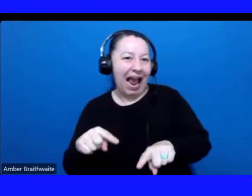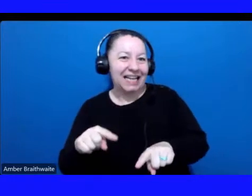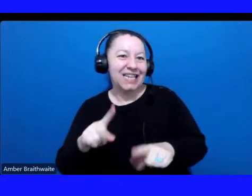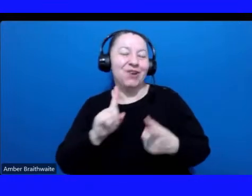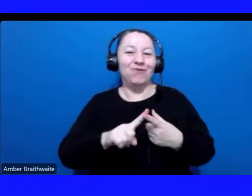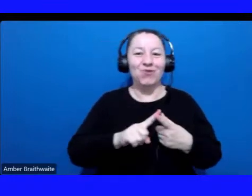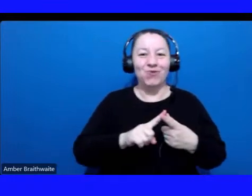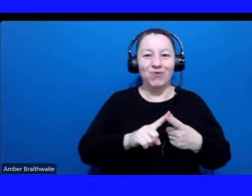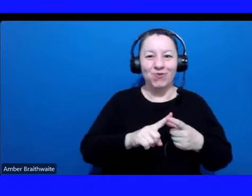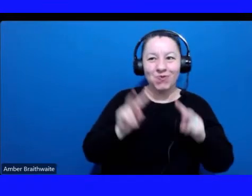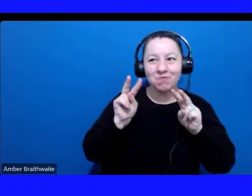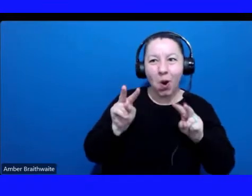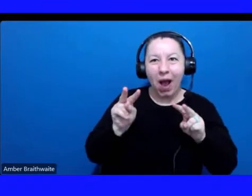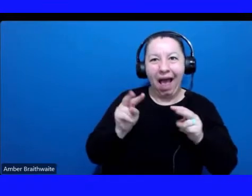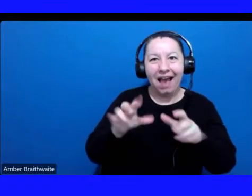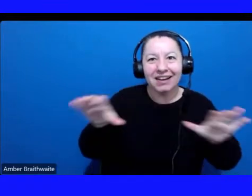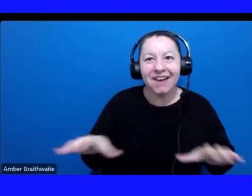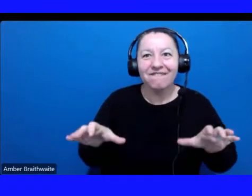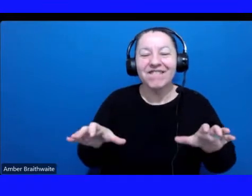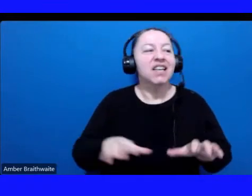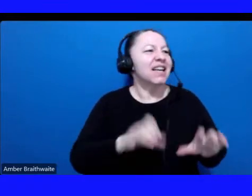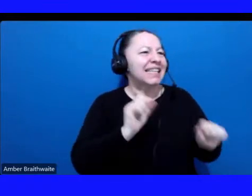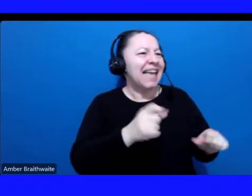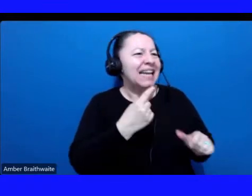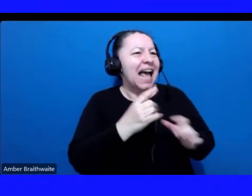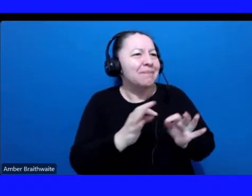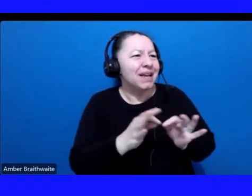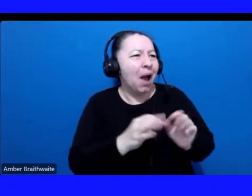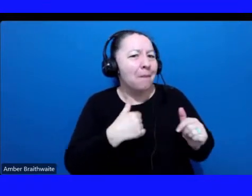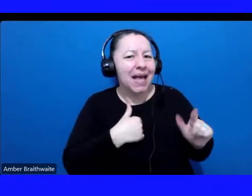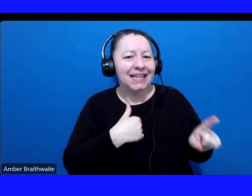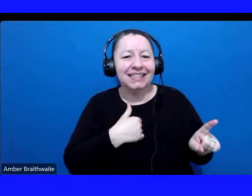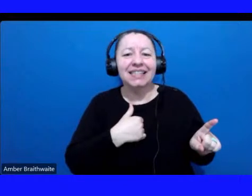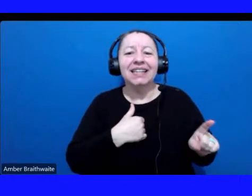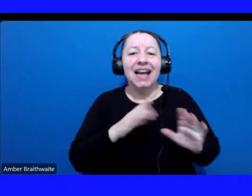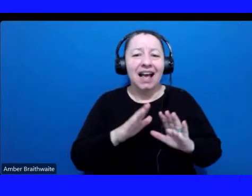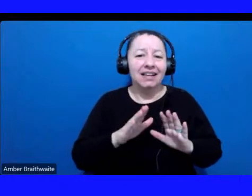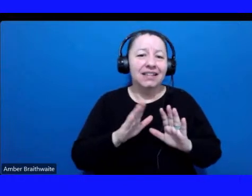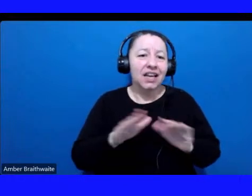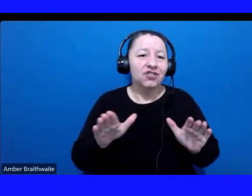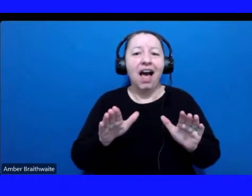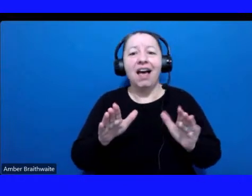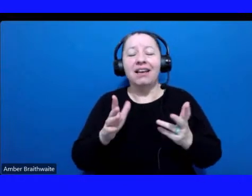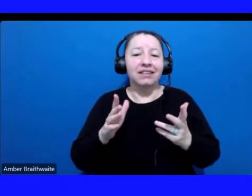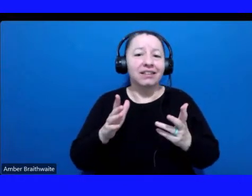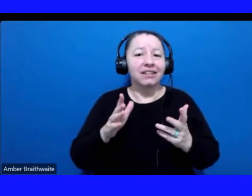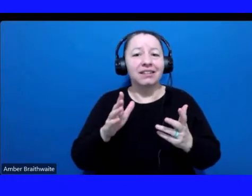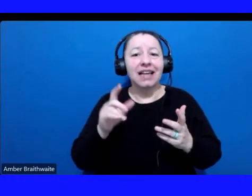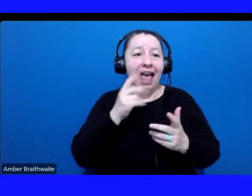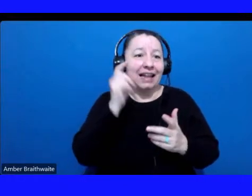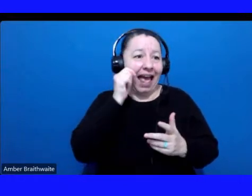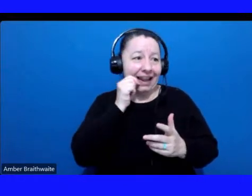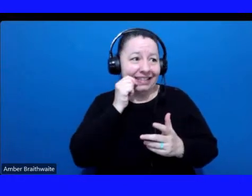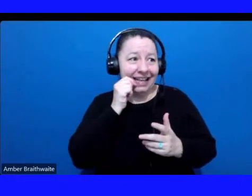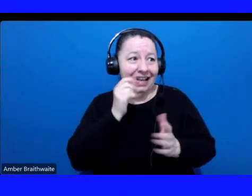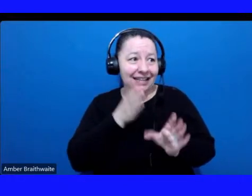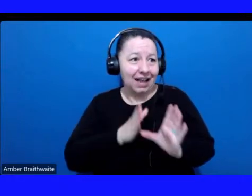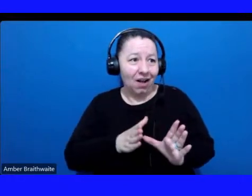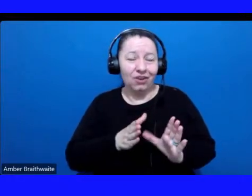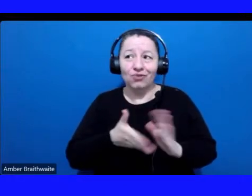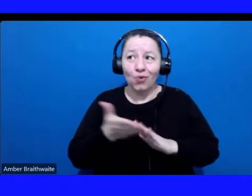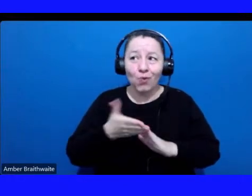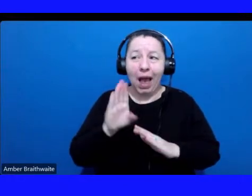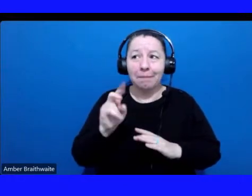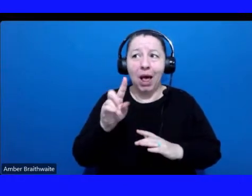a profound potential to reduce mental illness in kids and adolescents, and obviously support healthy functioning. It's